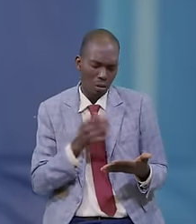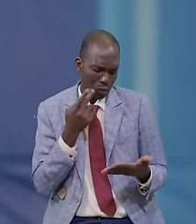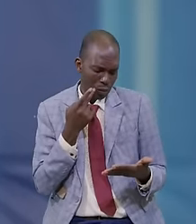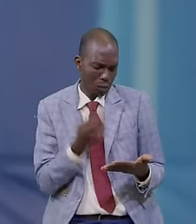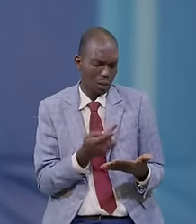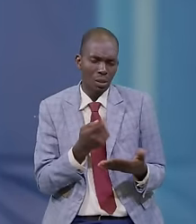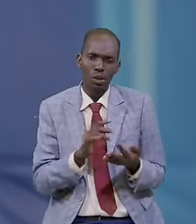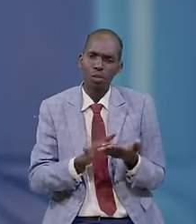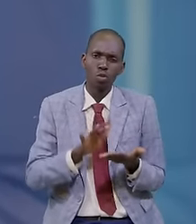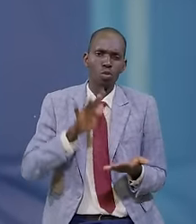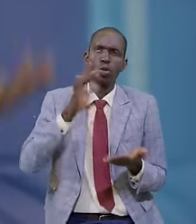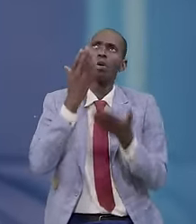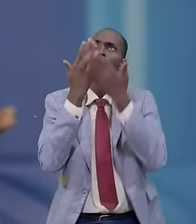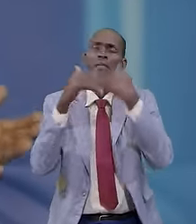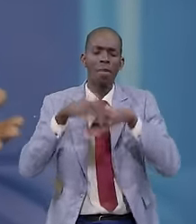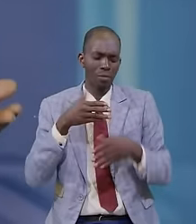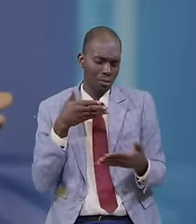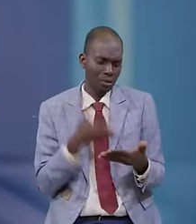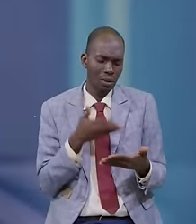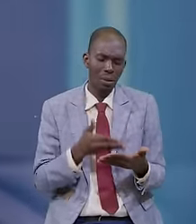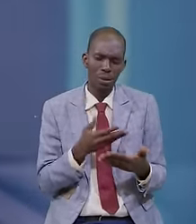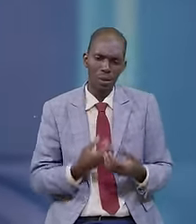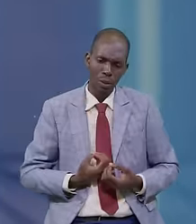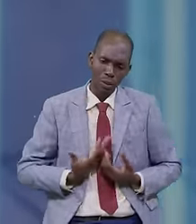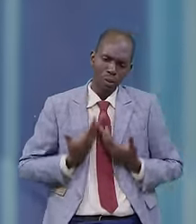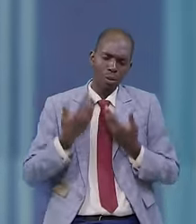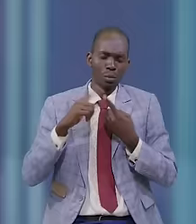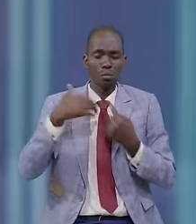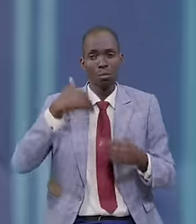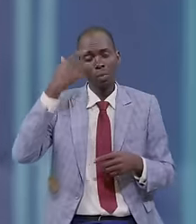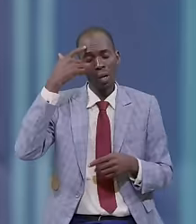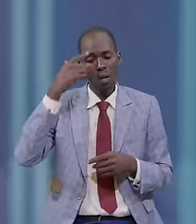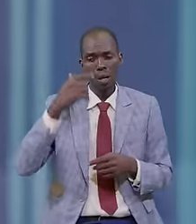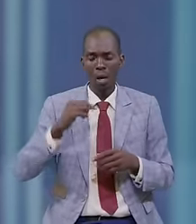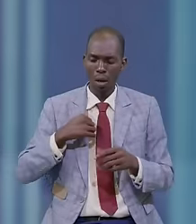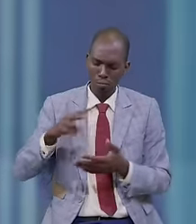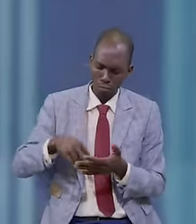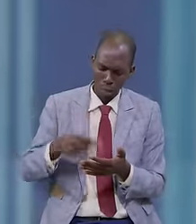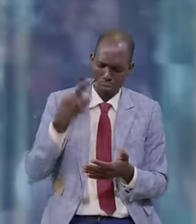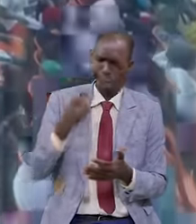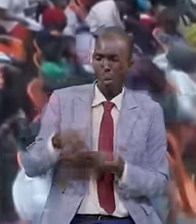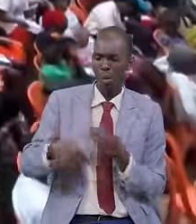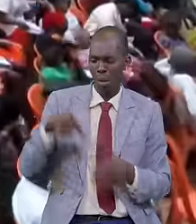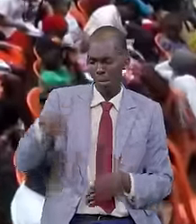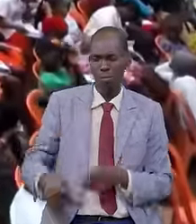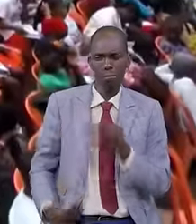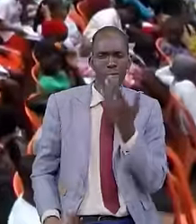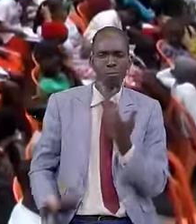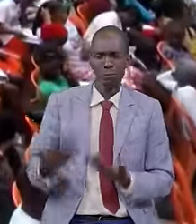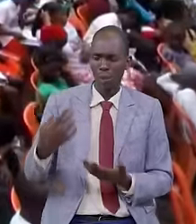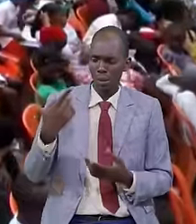of hell. I see the duration of heaven, eternal. I see